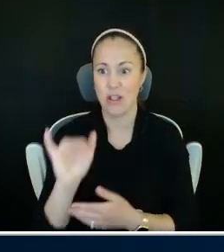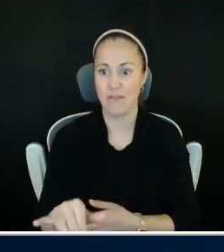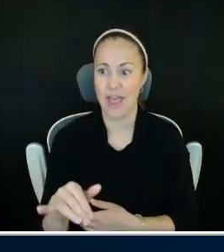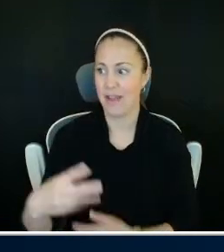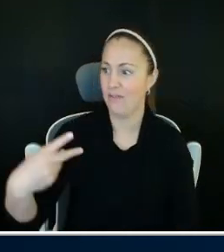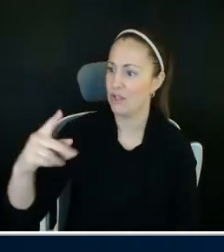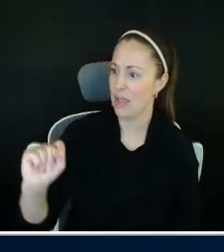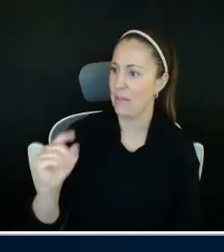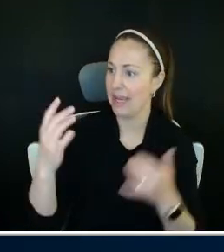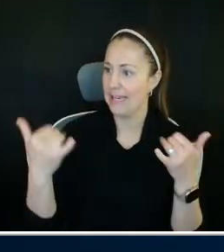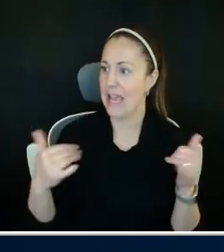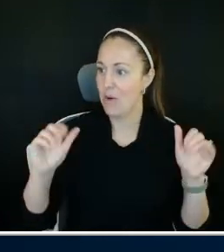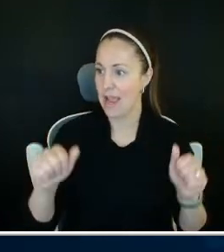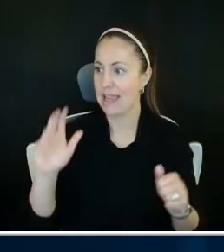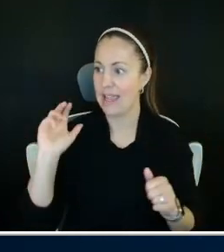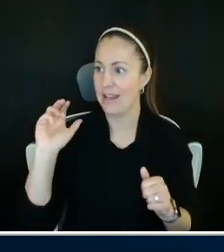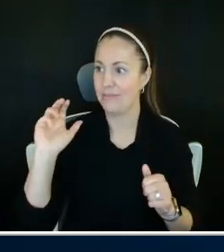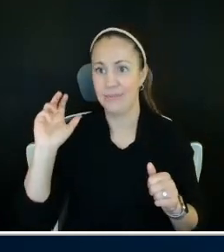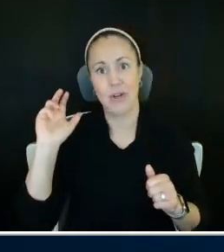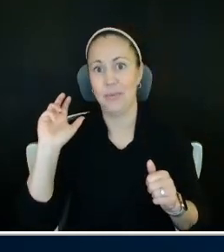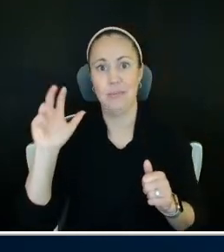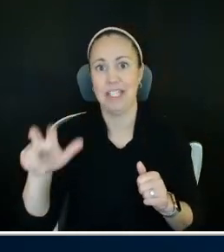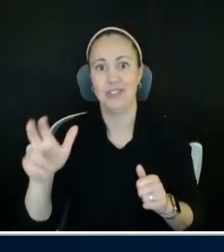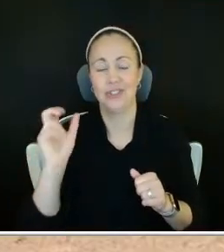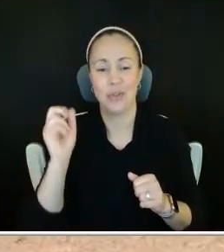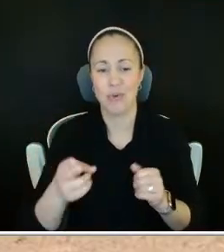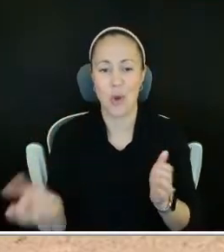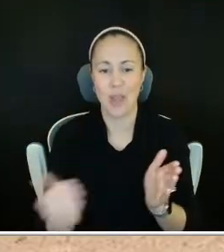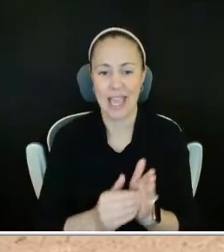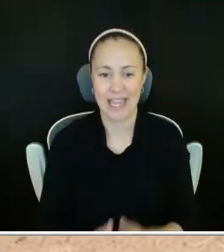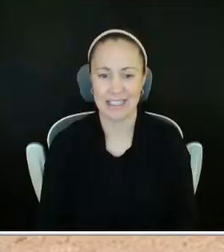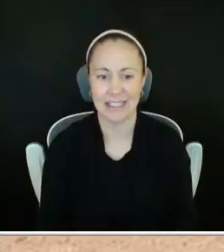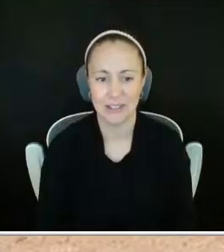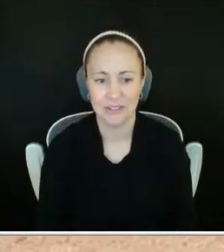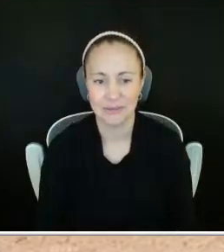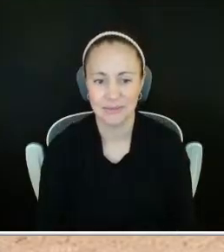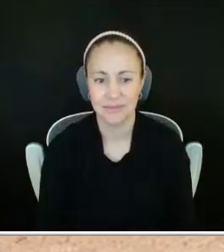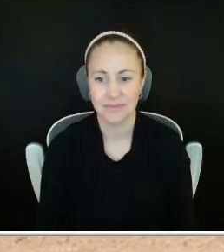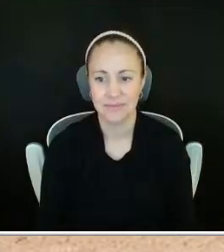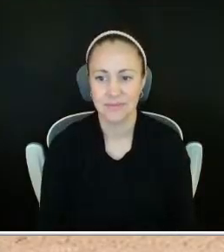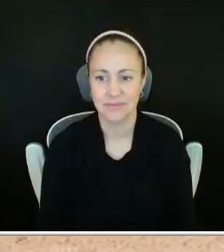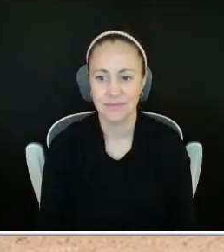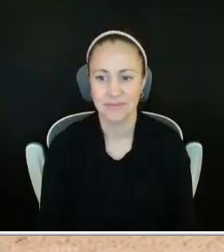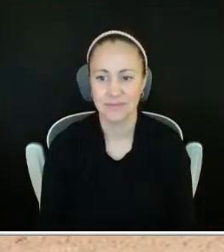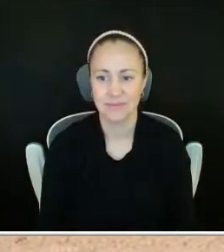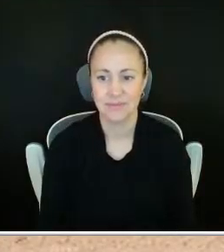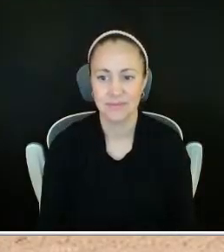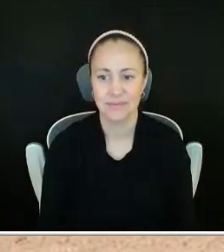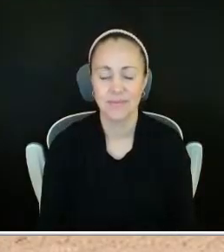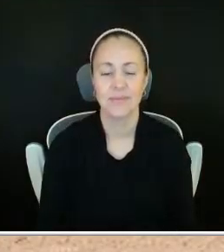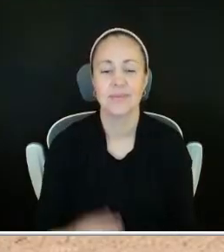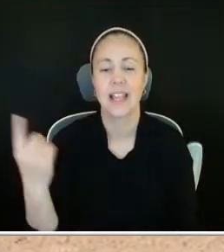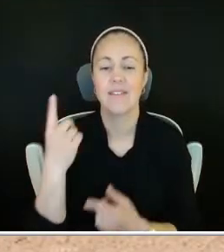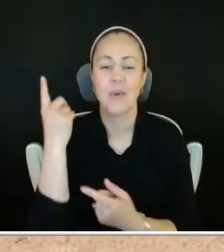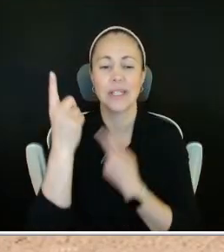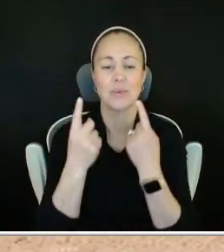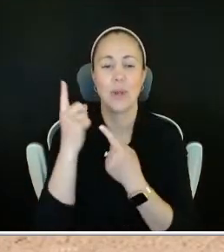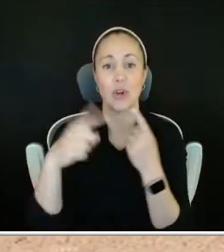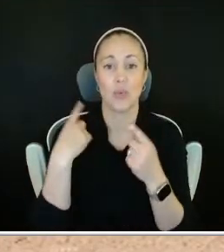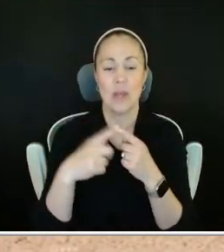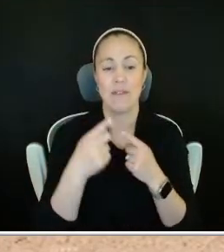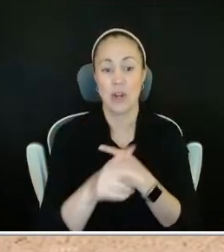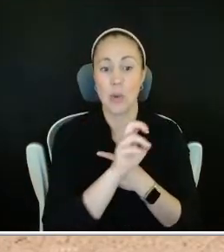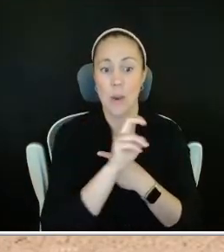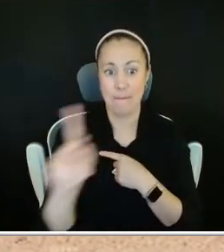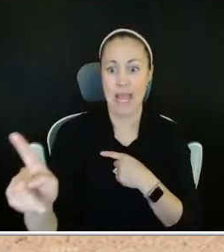throw. I do have a question for that. I've always wondered this, when you're finally back, you're out on the mound, you're pitching, did you have any sort